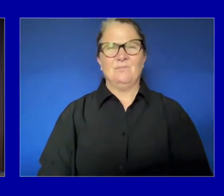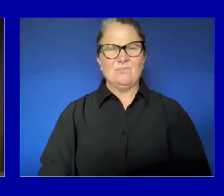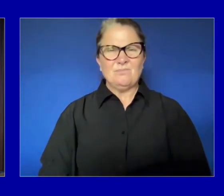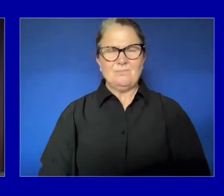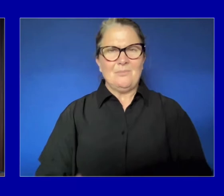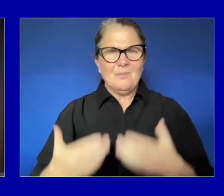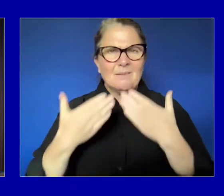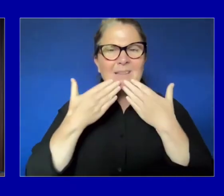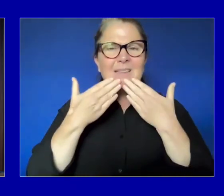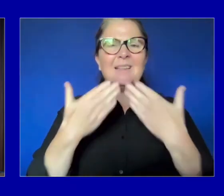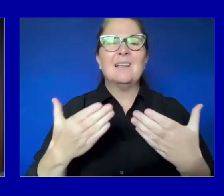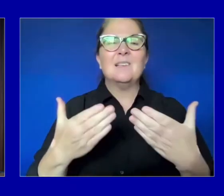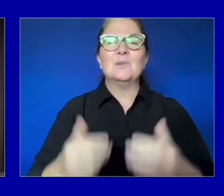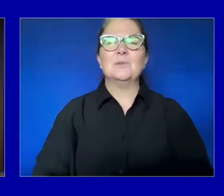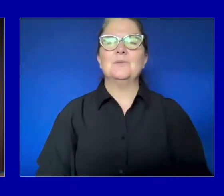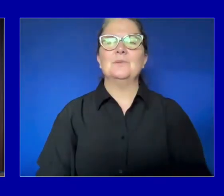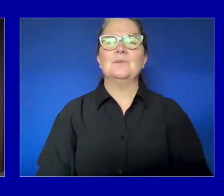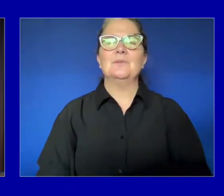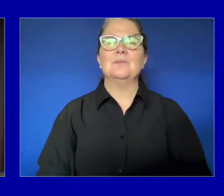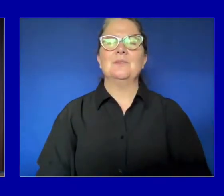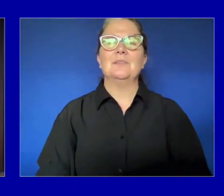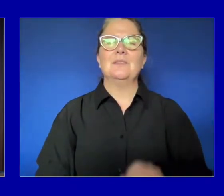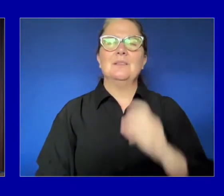uh, this, this sort of, um,